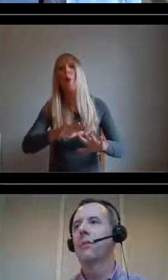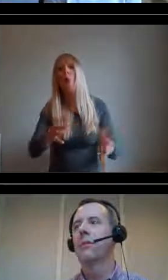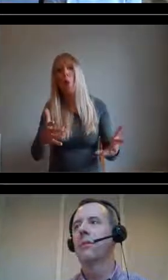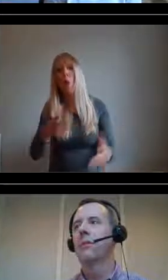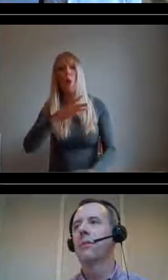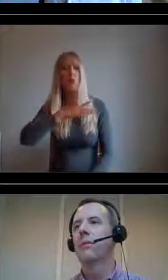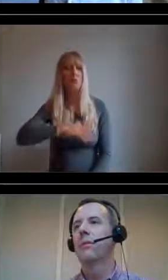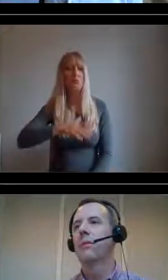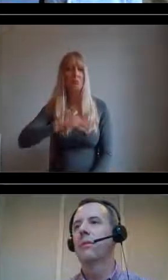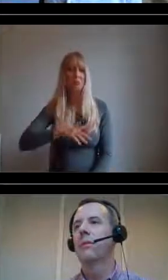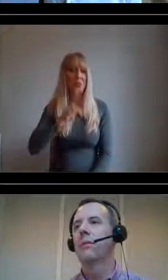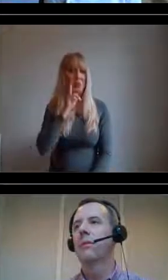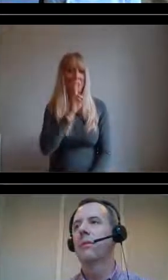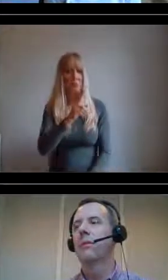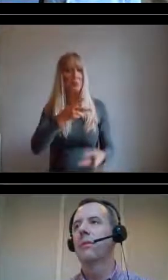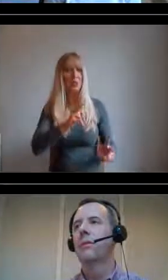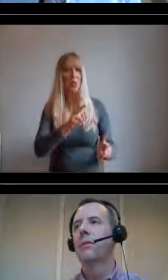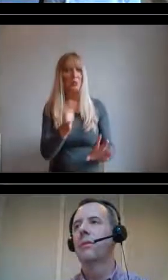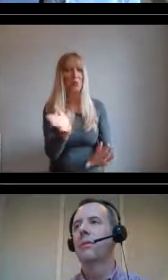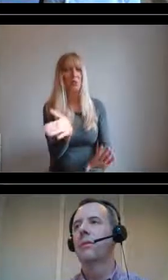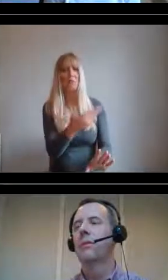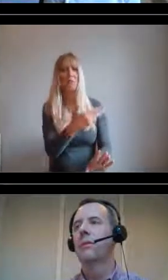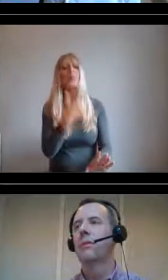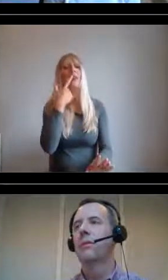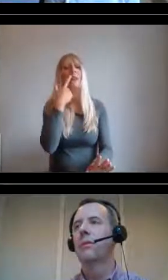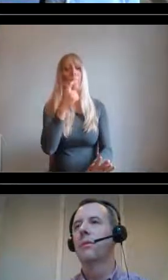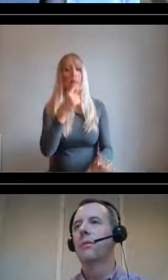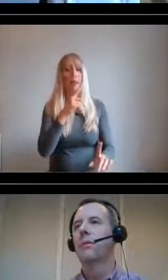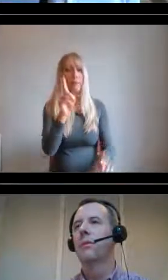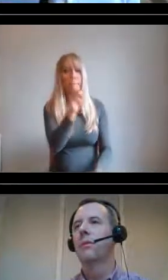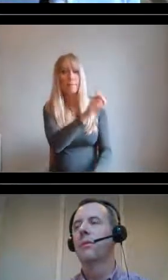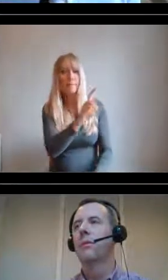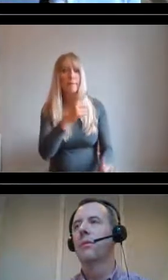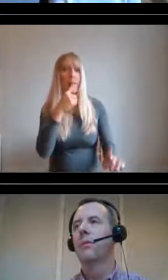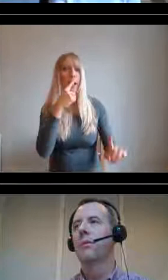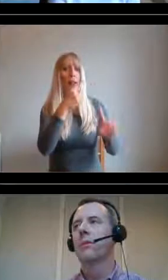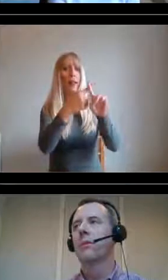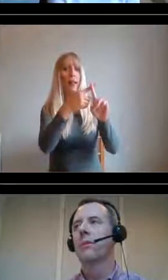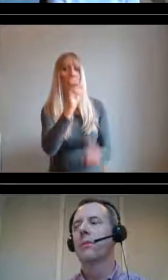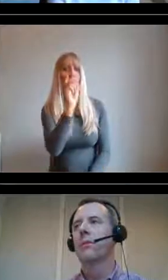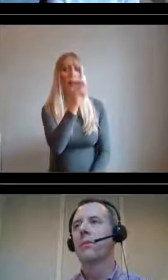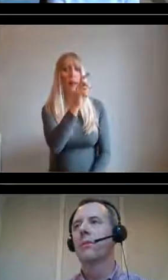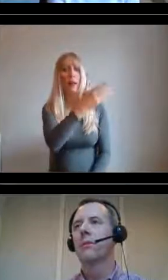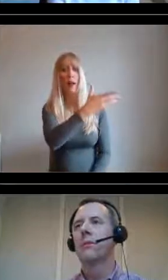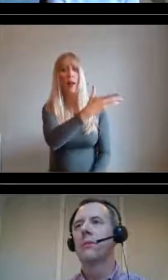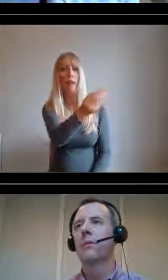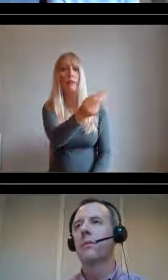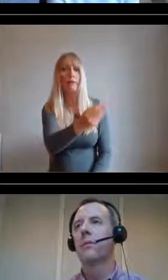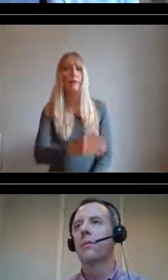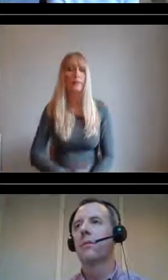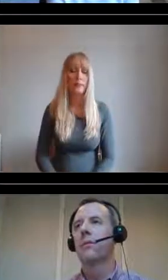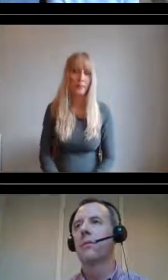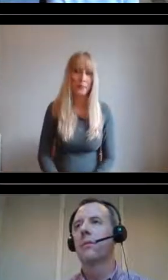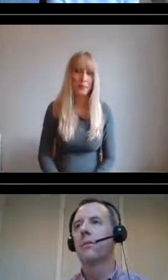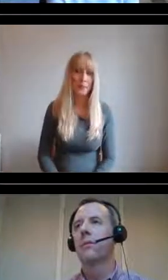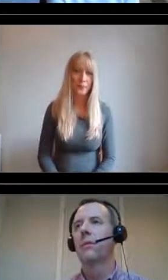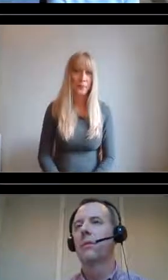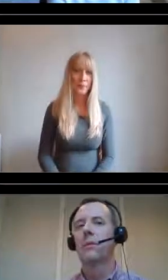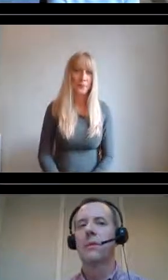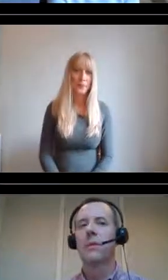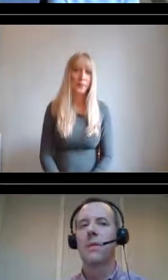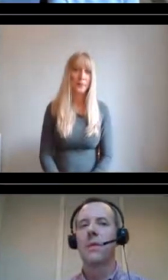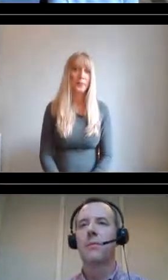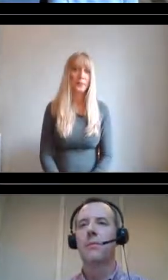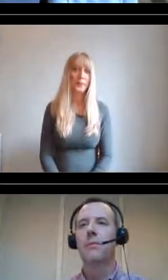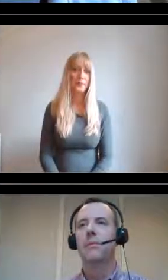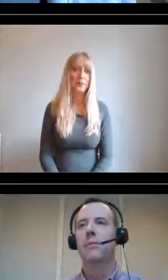you wish to turn off the BSL interpreter video, then just hover your mouse over their camera and click the X, as